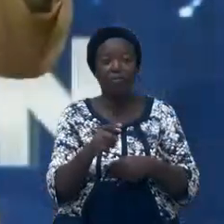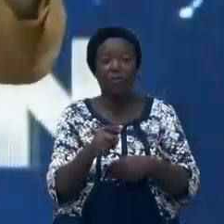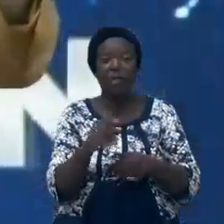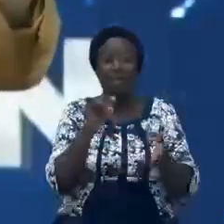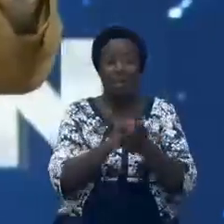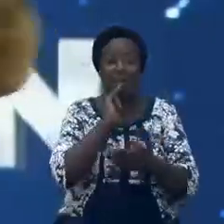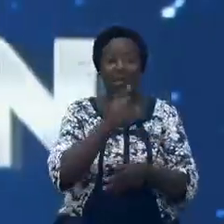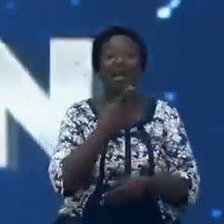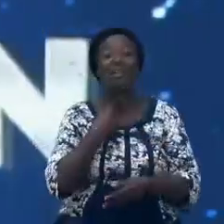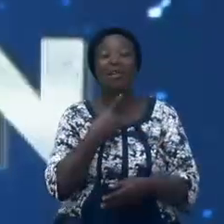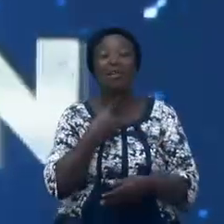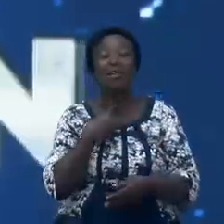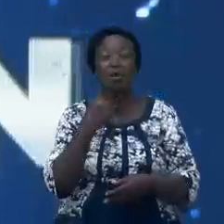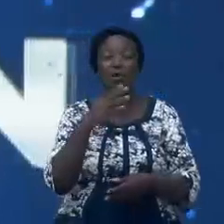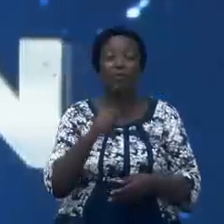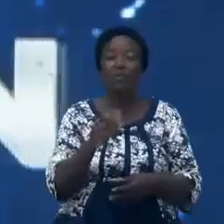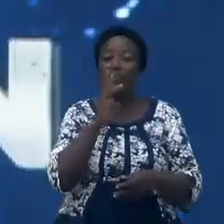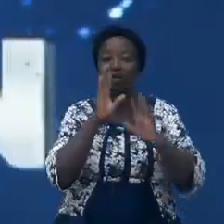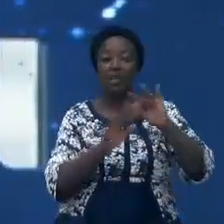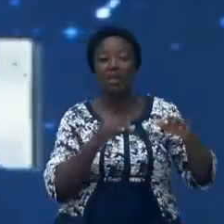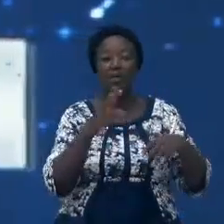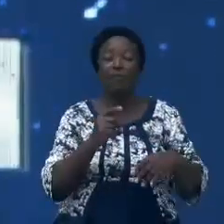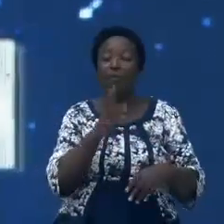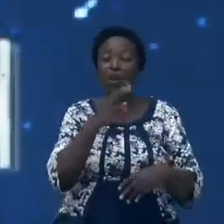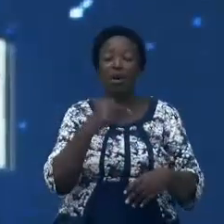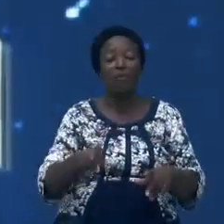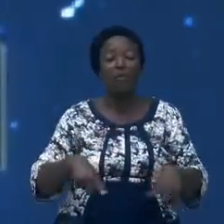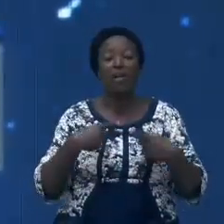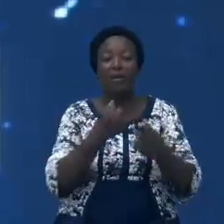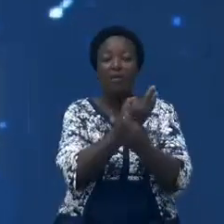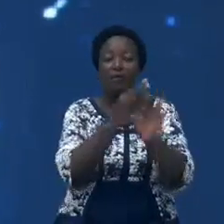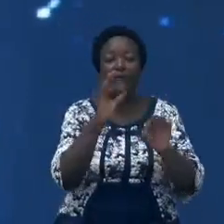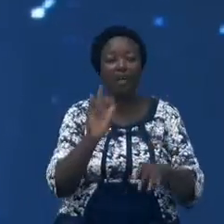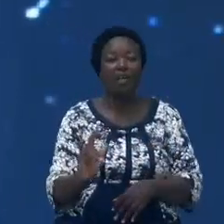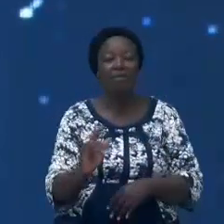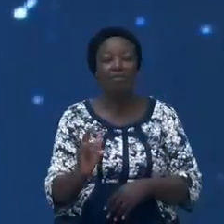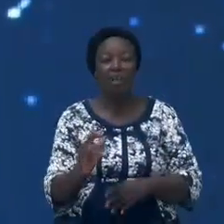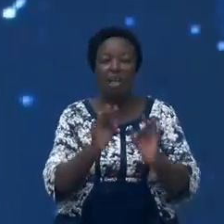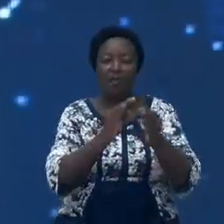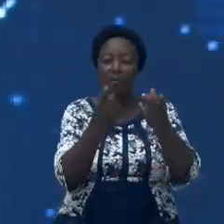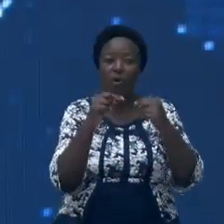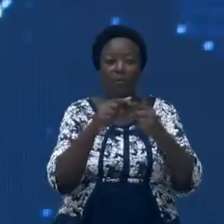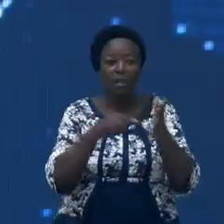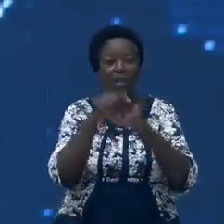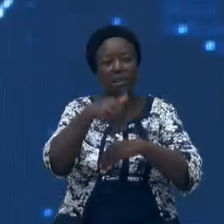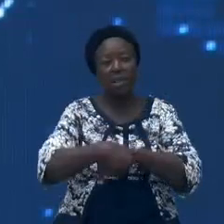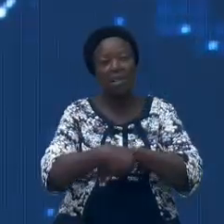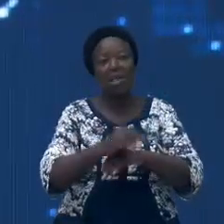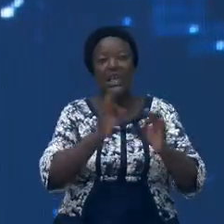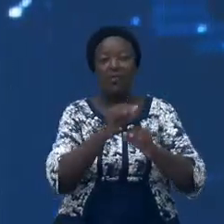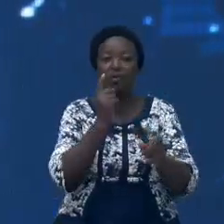Freely, I give unto him that is athirst of the fountain of the water of life